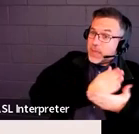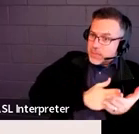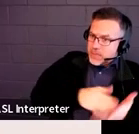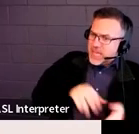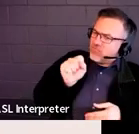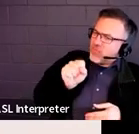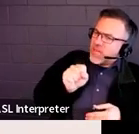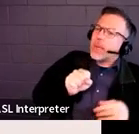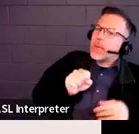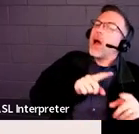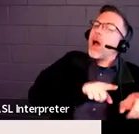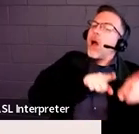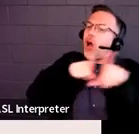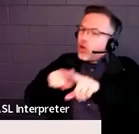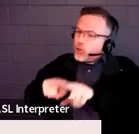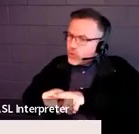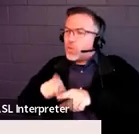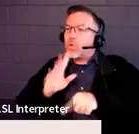to